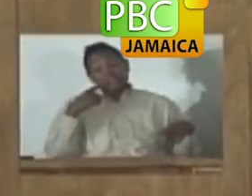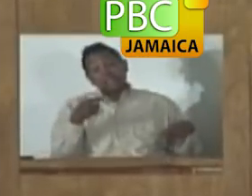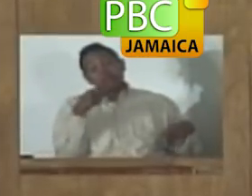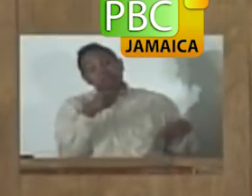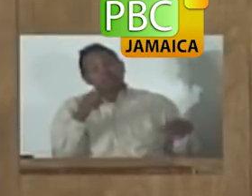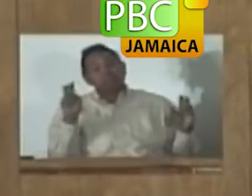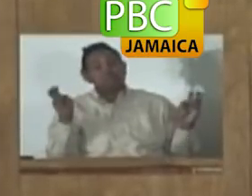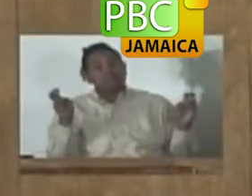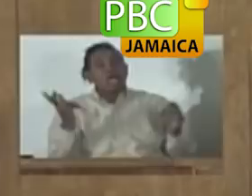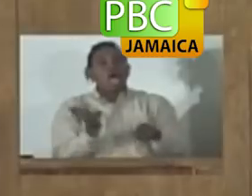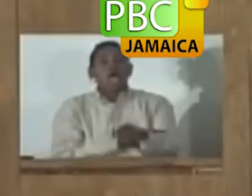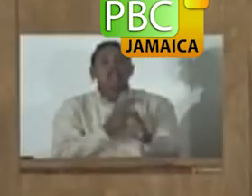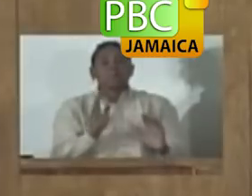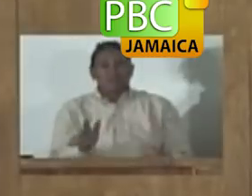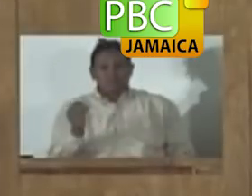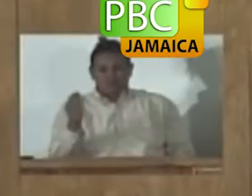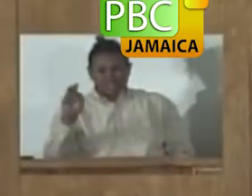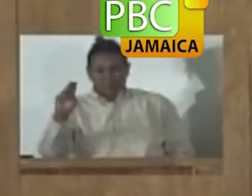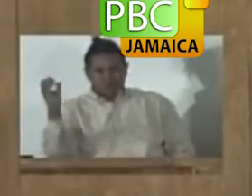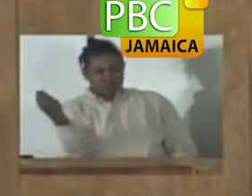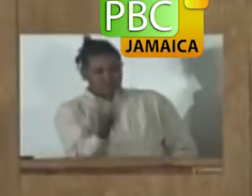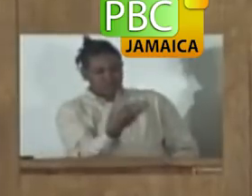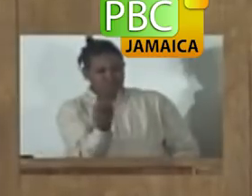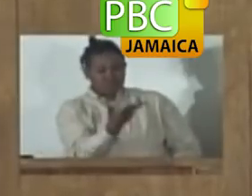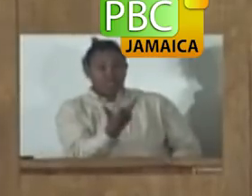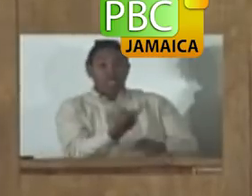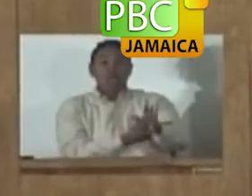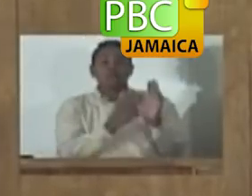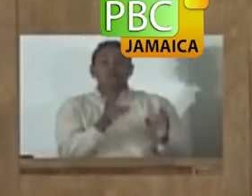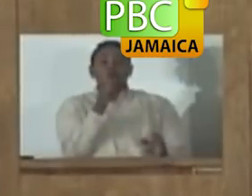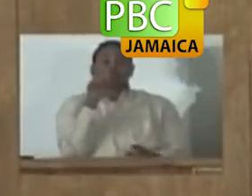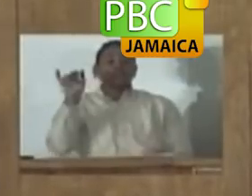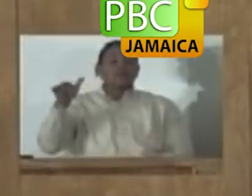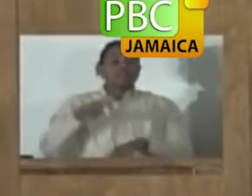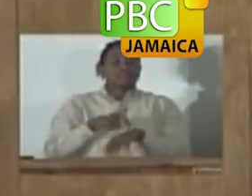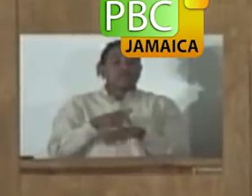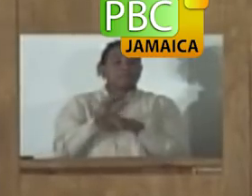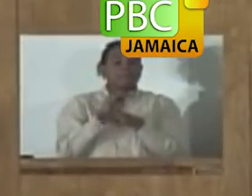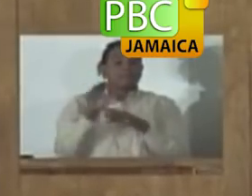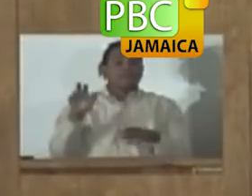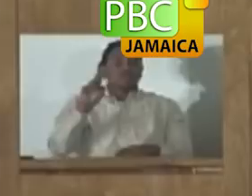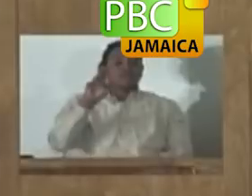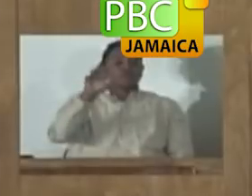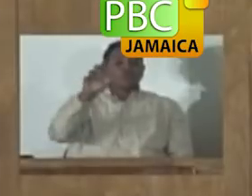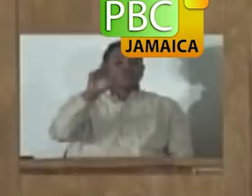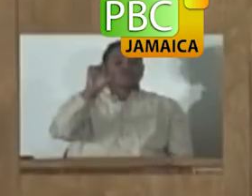so-called household helper of the then minister, Ruel Reid.